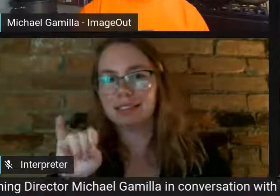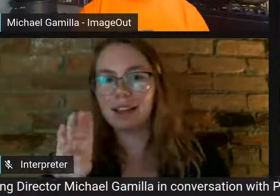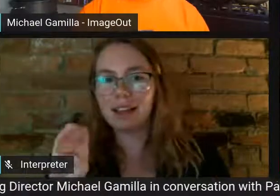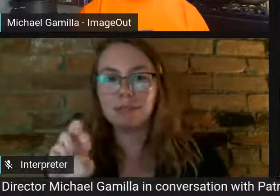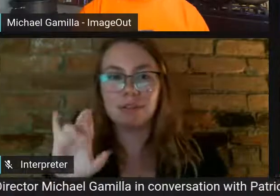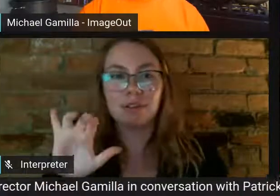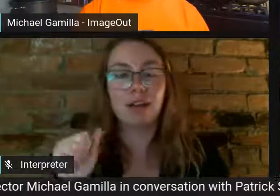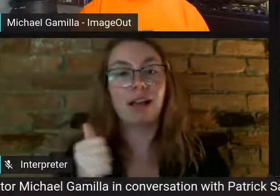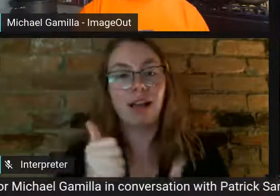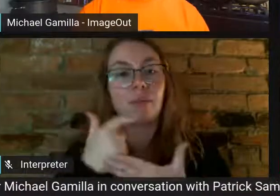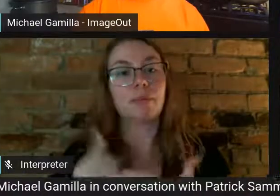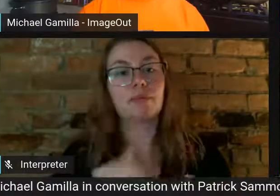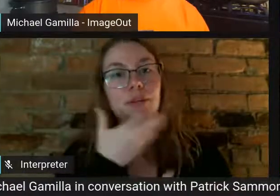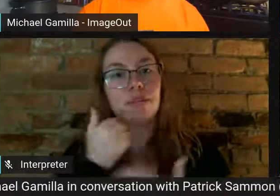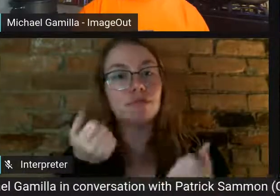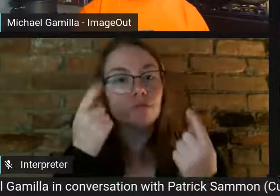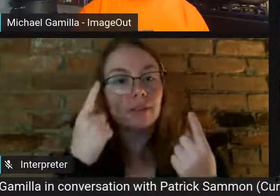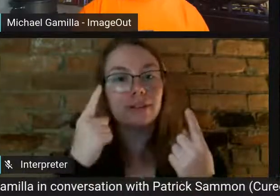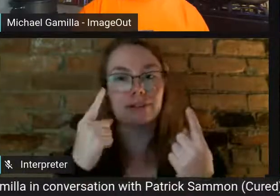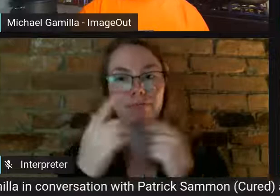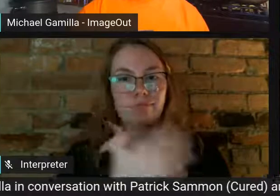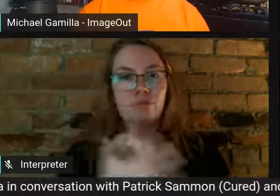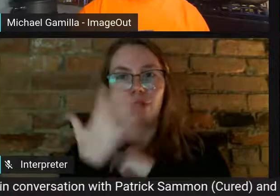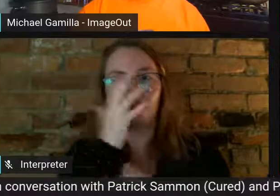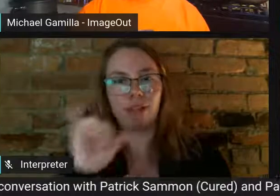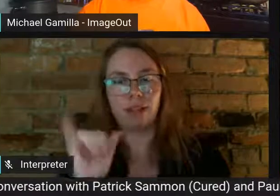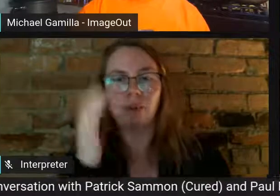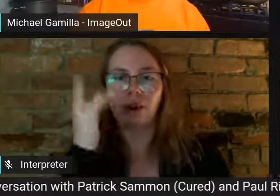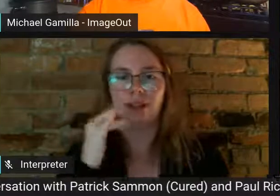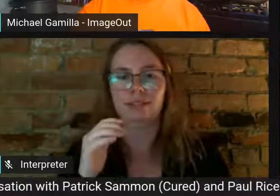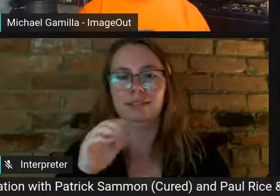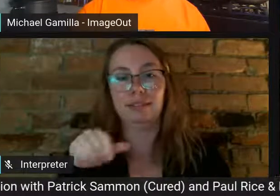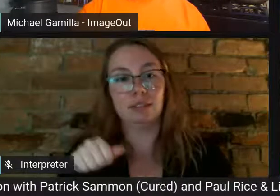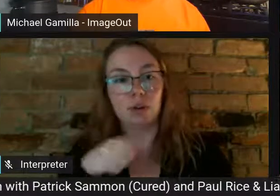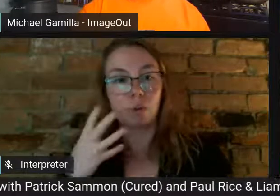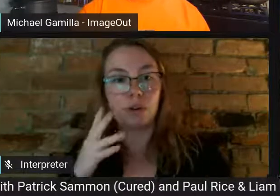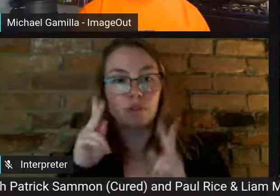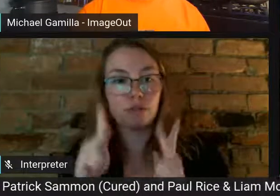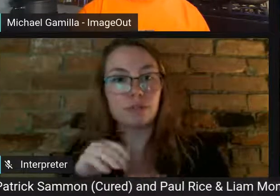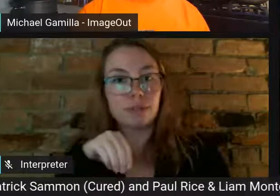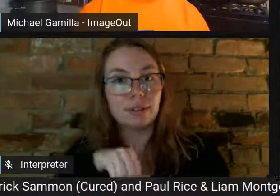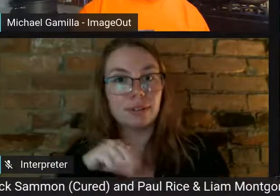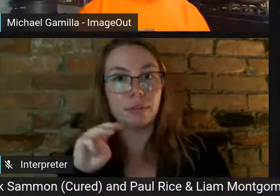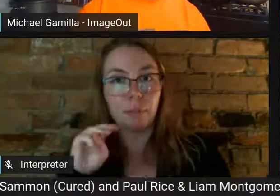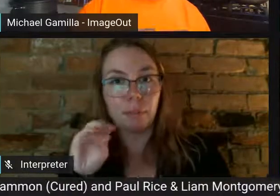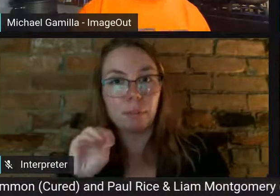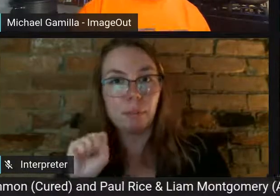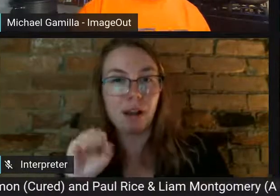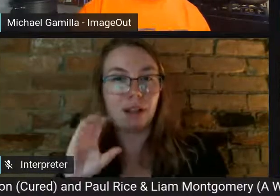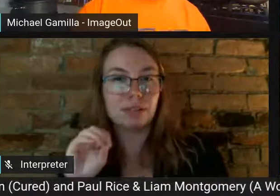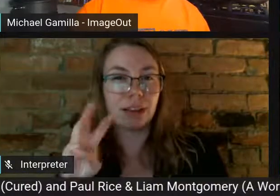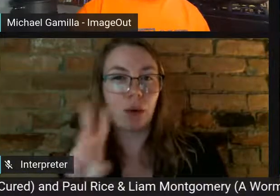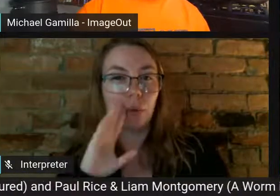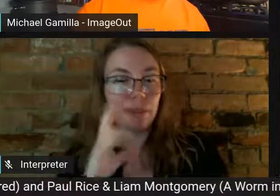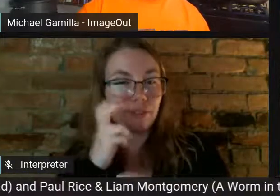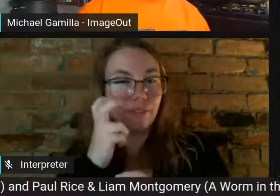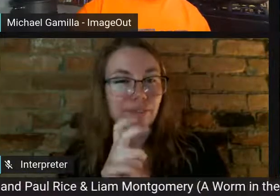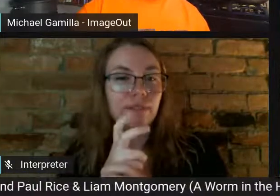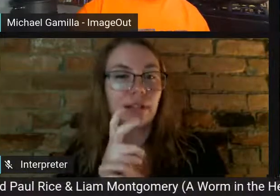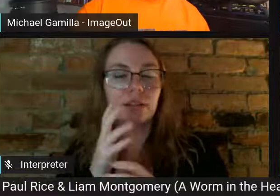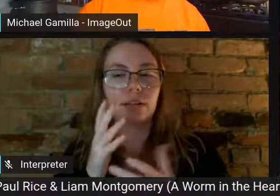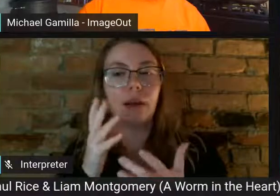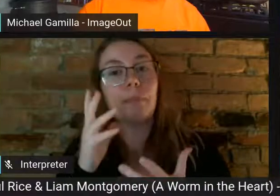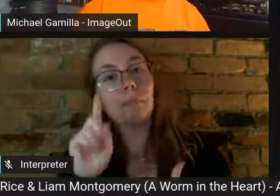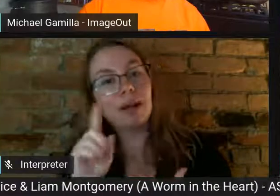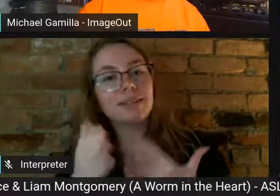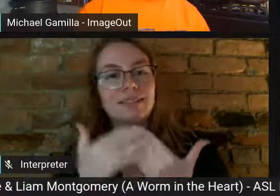Because I think being a queer person in Moscow, you'll have it tough, it'll be difficult, but it'll be a lot easier for you if you're